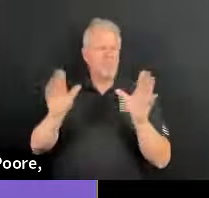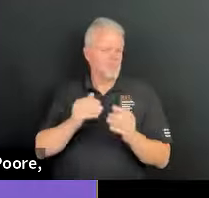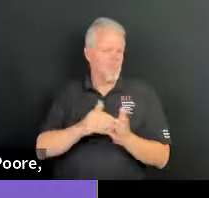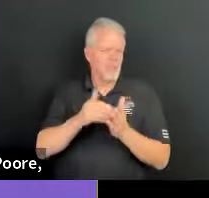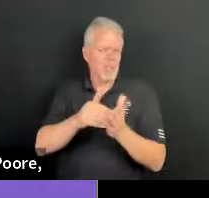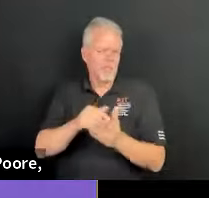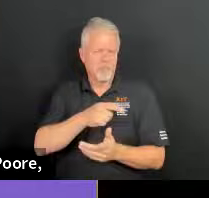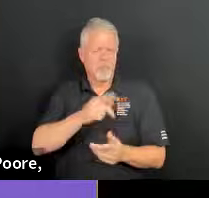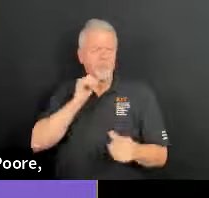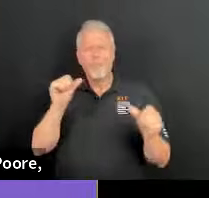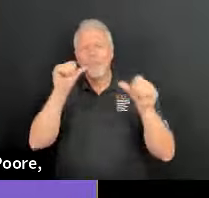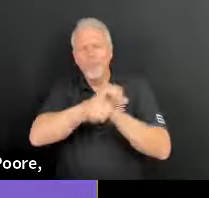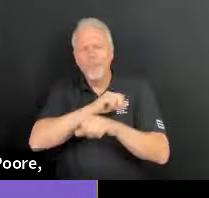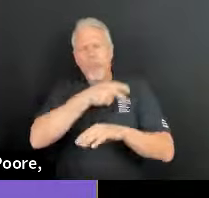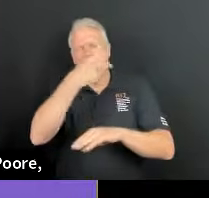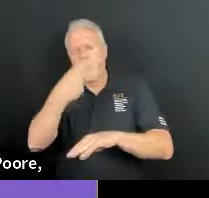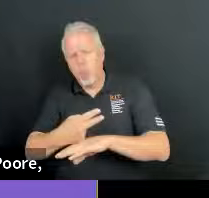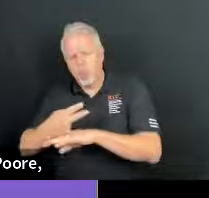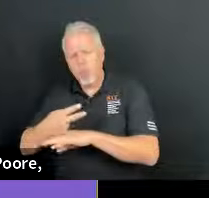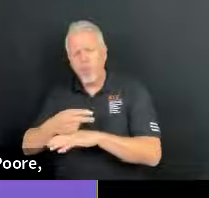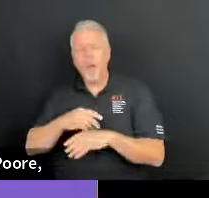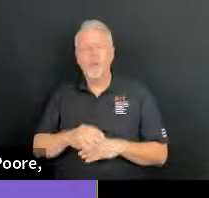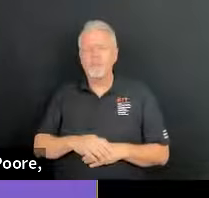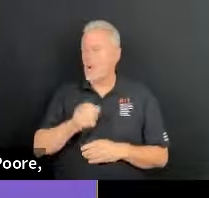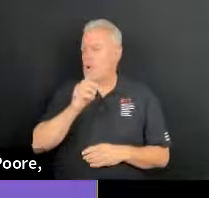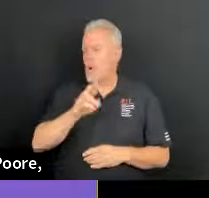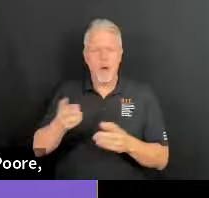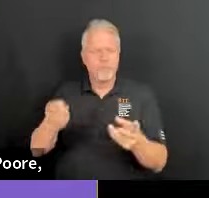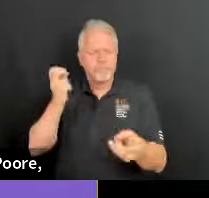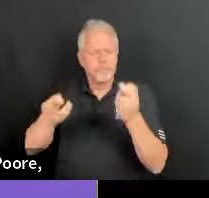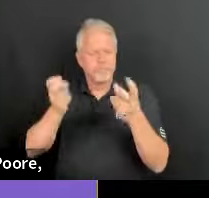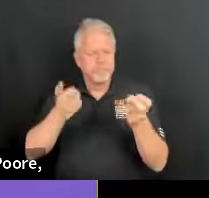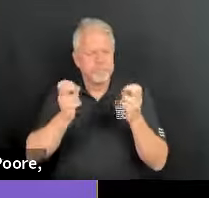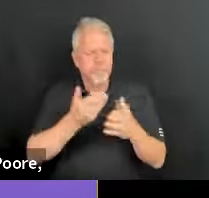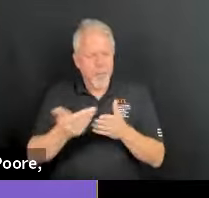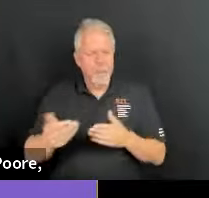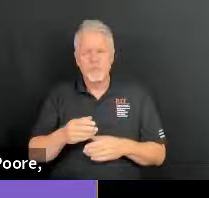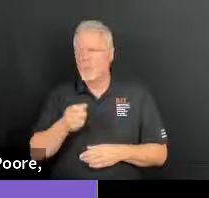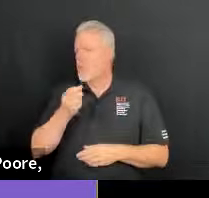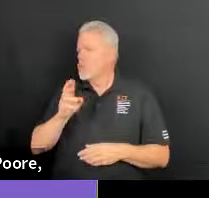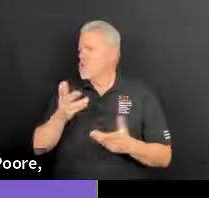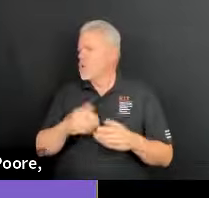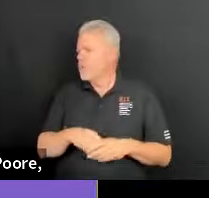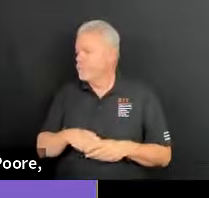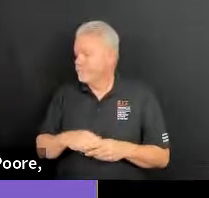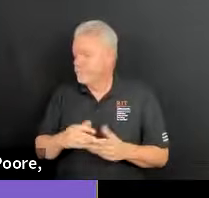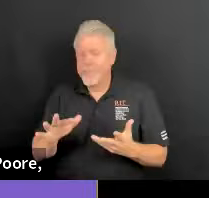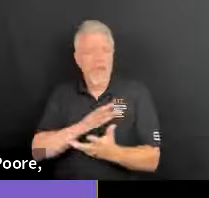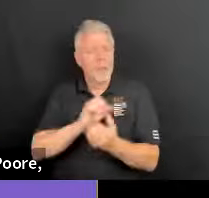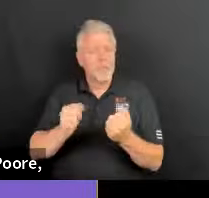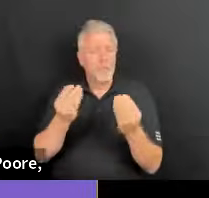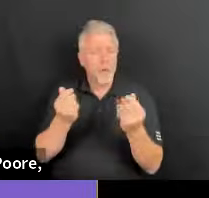They see the behavior, and sometimes it's very obvious with the behavior. You know, if someone is falling down drunk, or if they